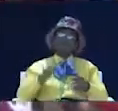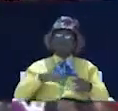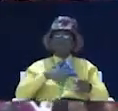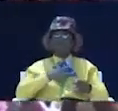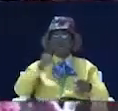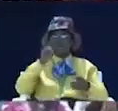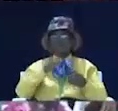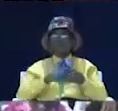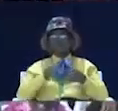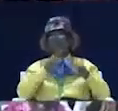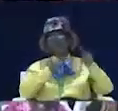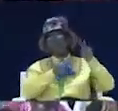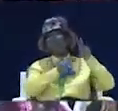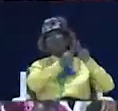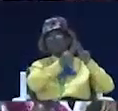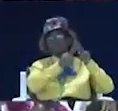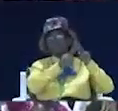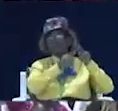You want me to decree?